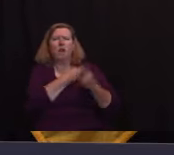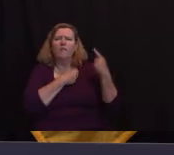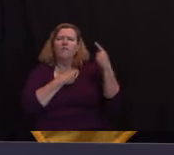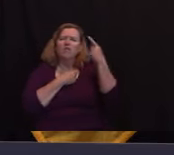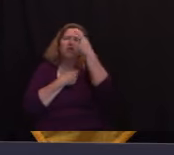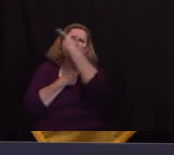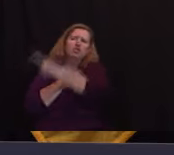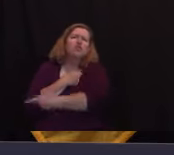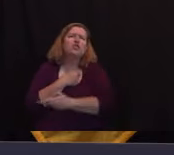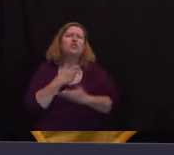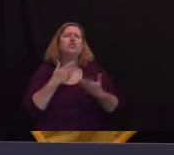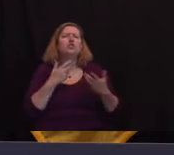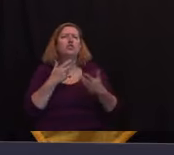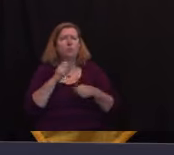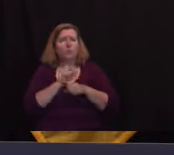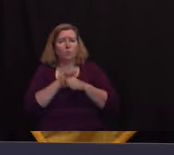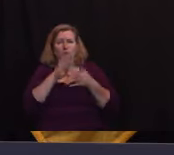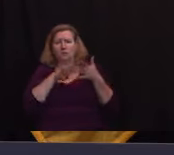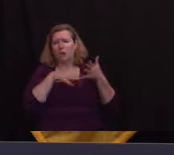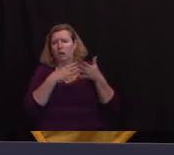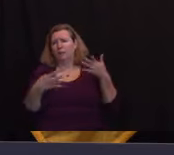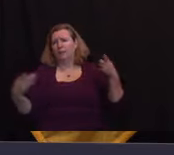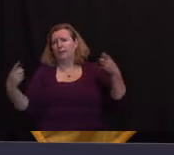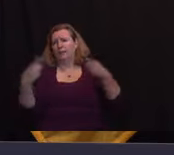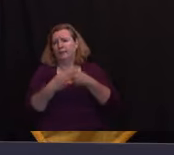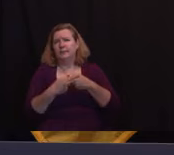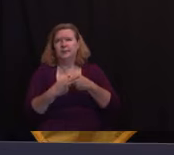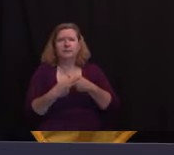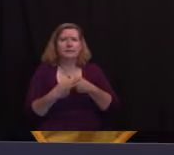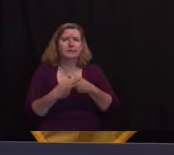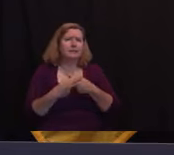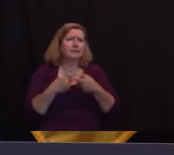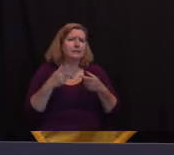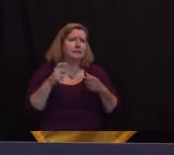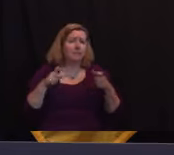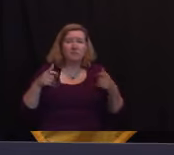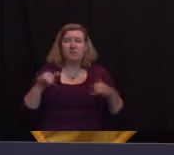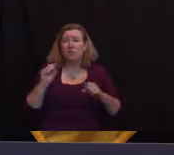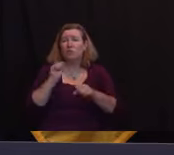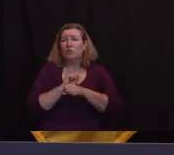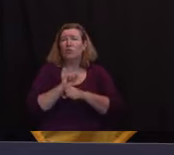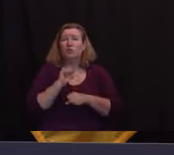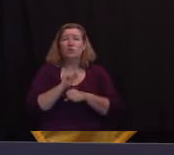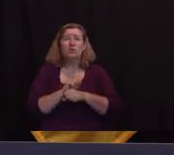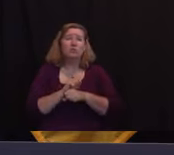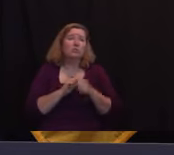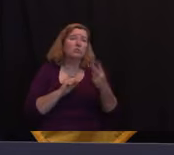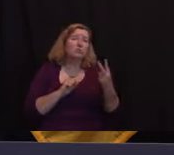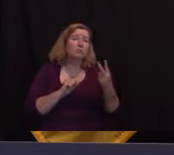Schedules that, work schedules. We still have a lot of folks in the state working 2 or 3 shifts.